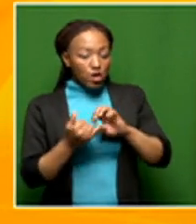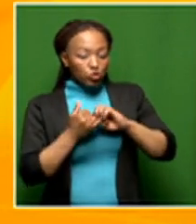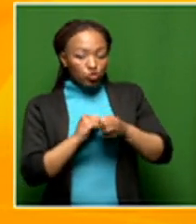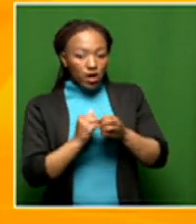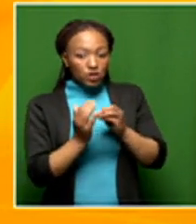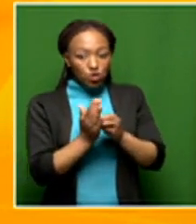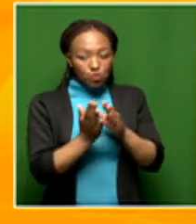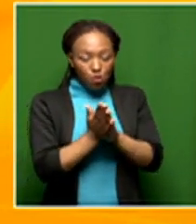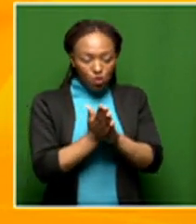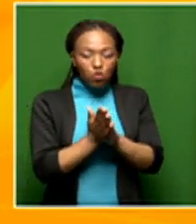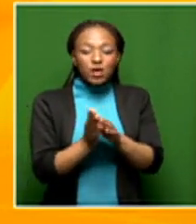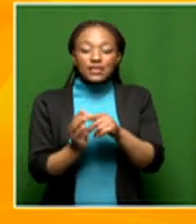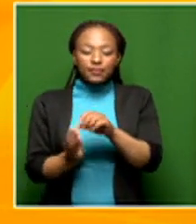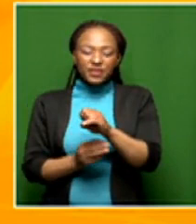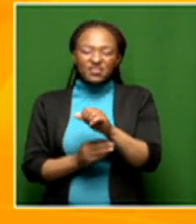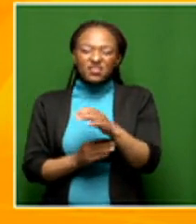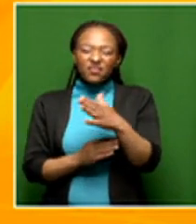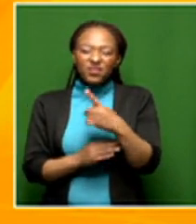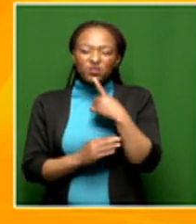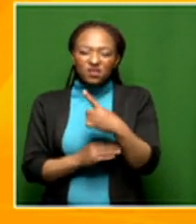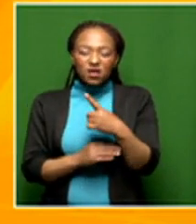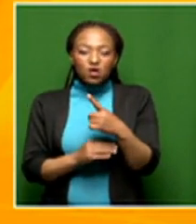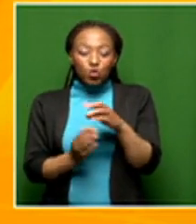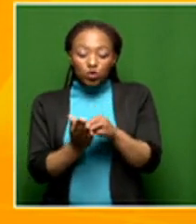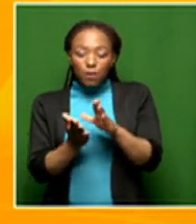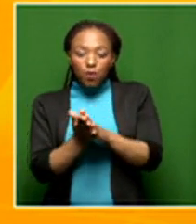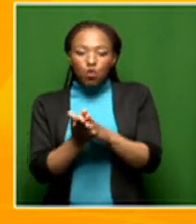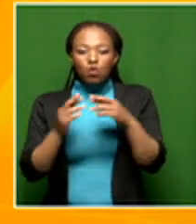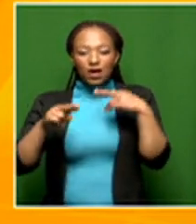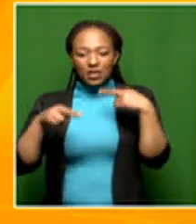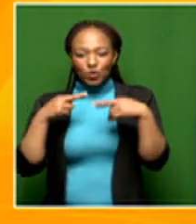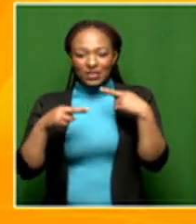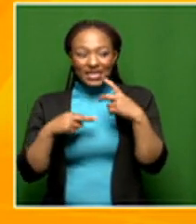as Sisa also pointed out, just trying to make a booking for a restaurant. It is